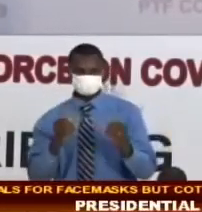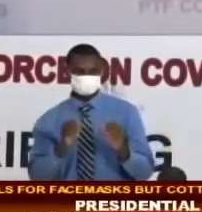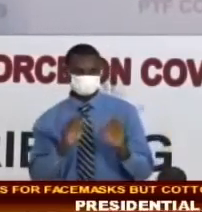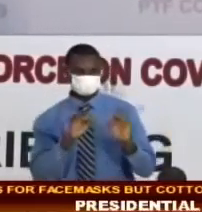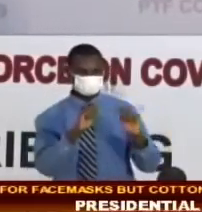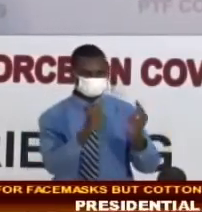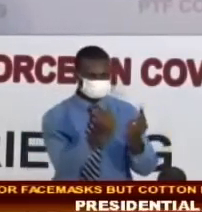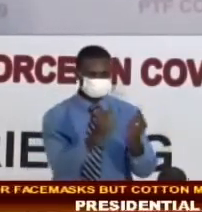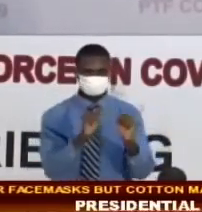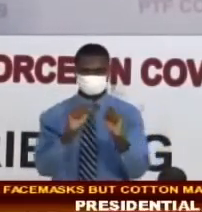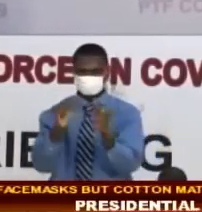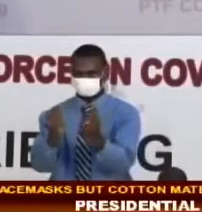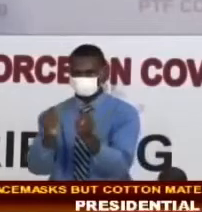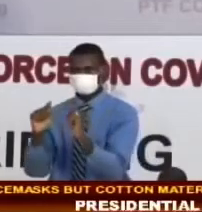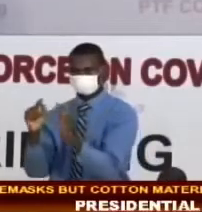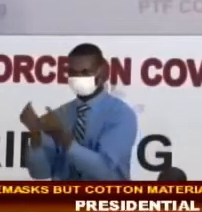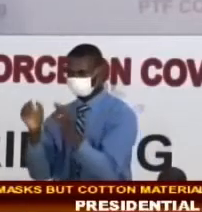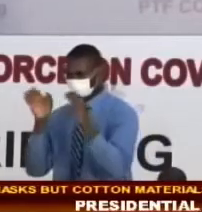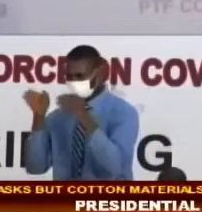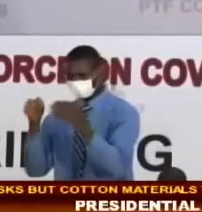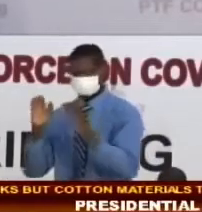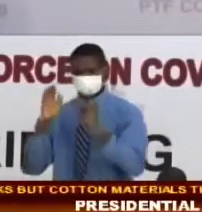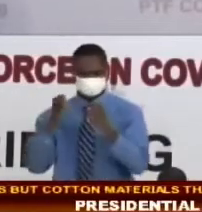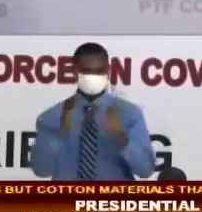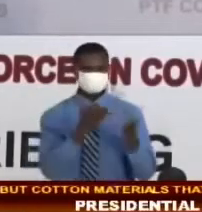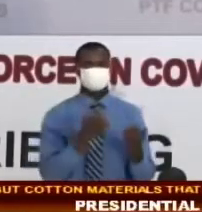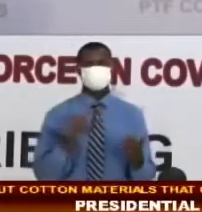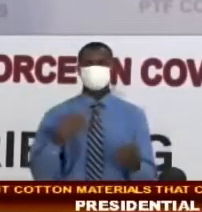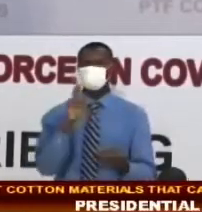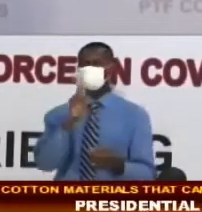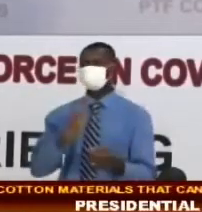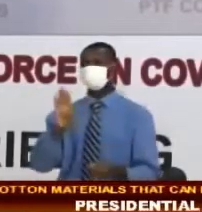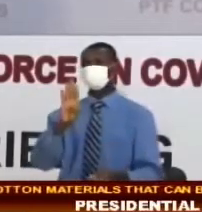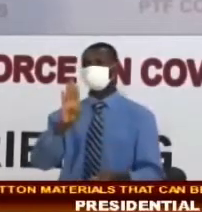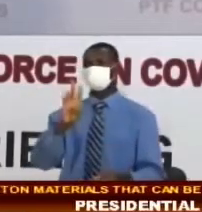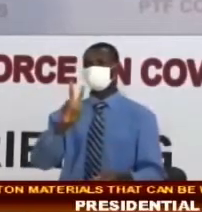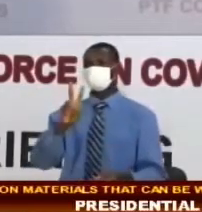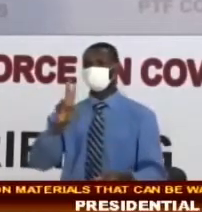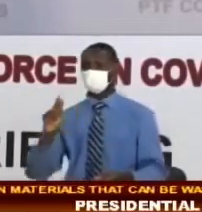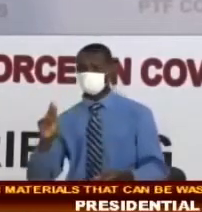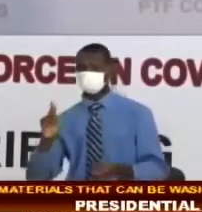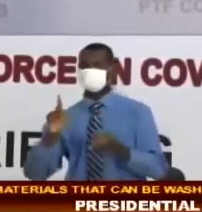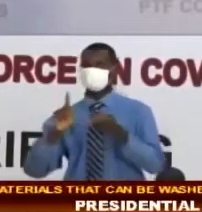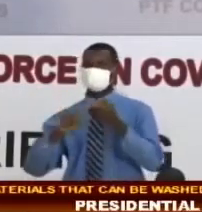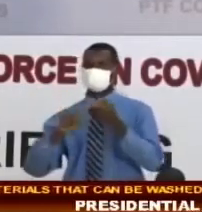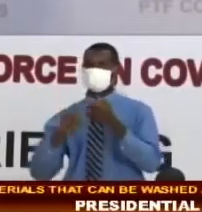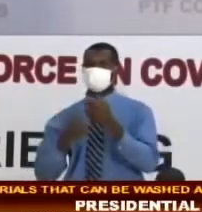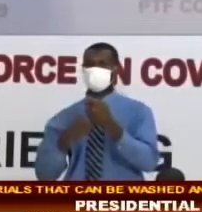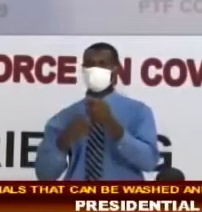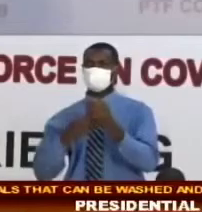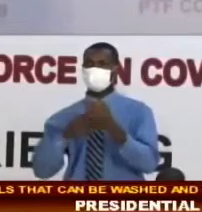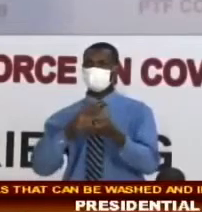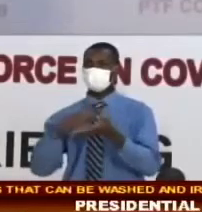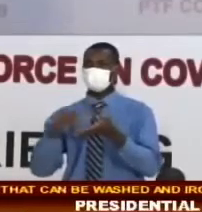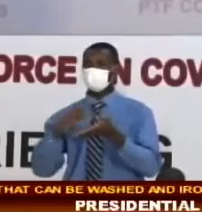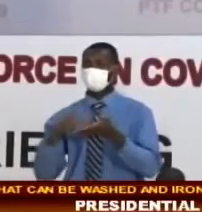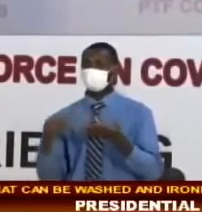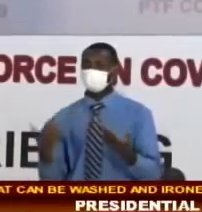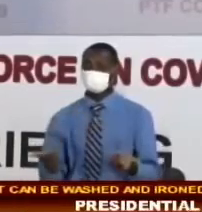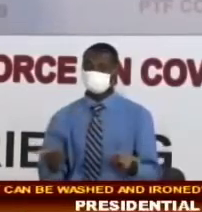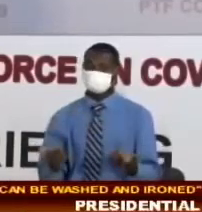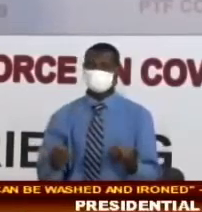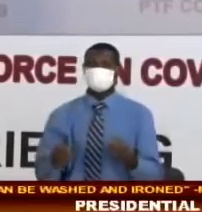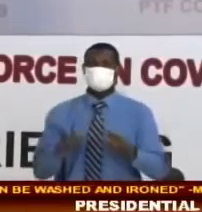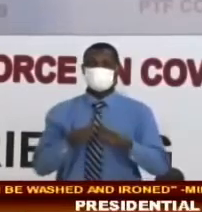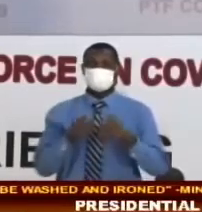we're using the BVN, so the bank accounts, as well as